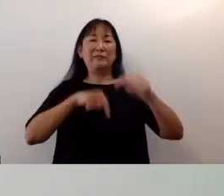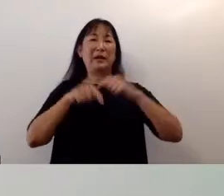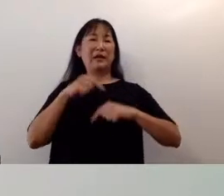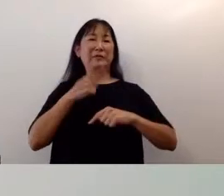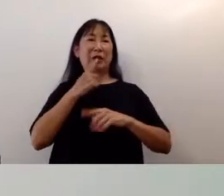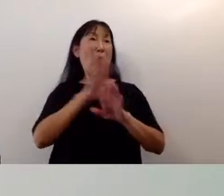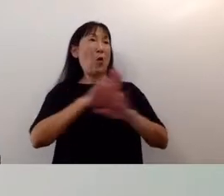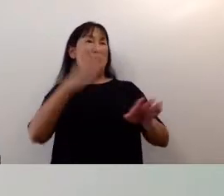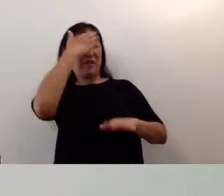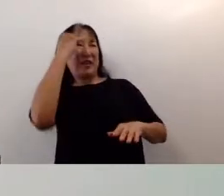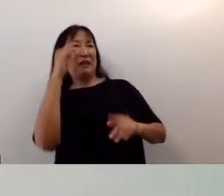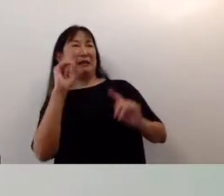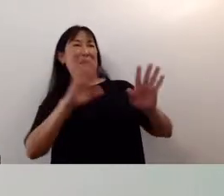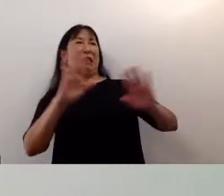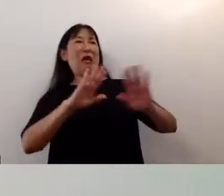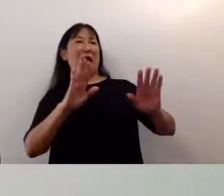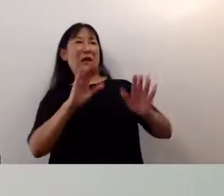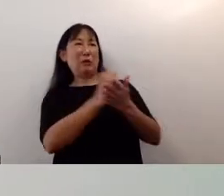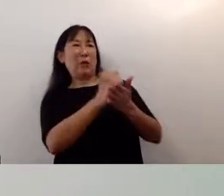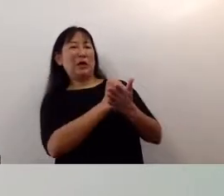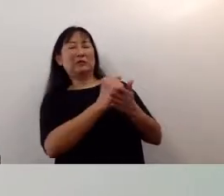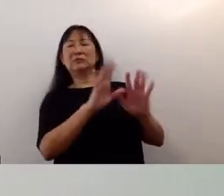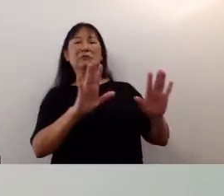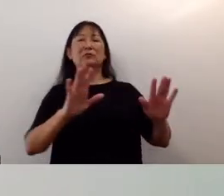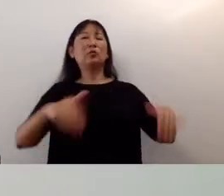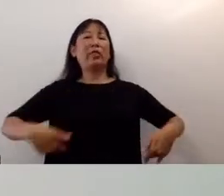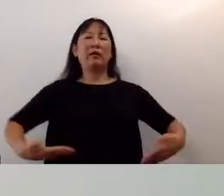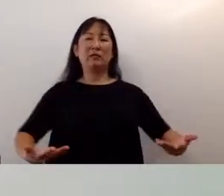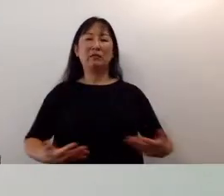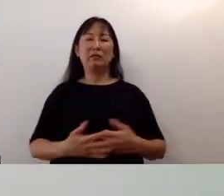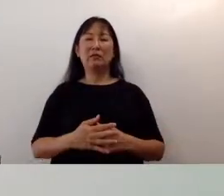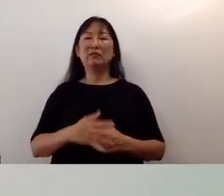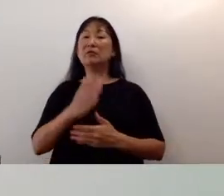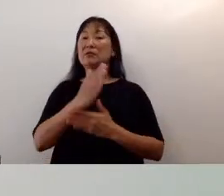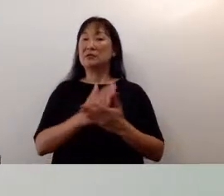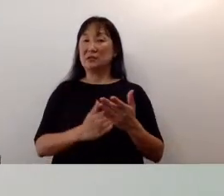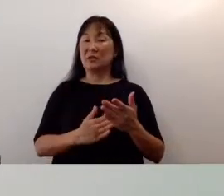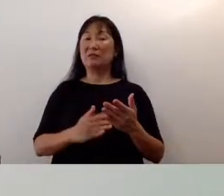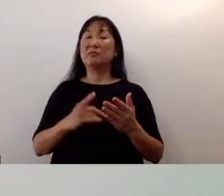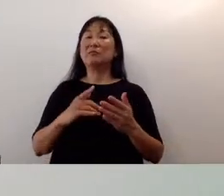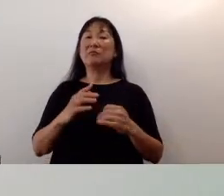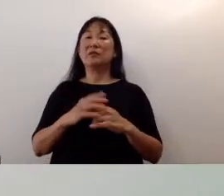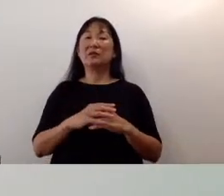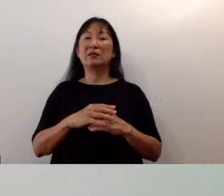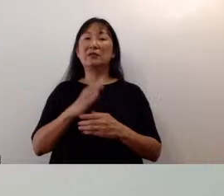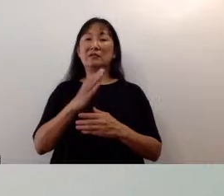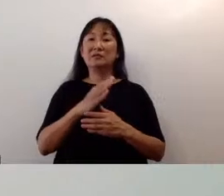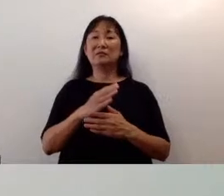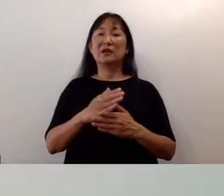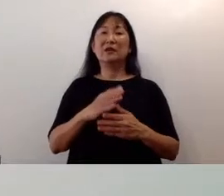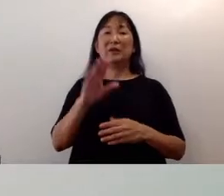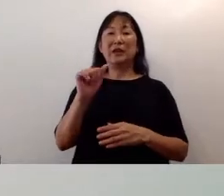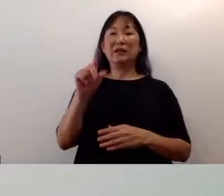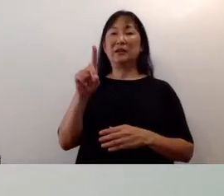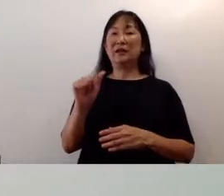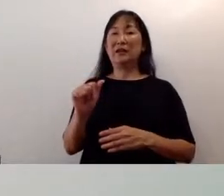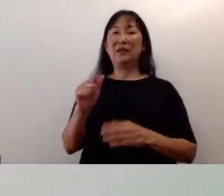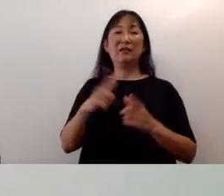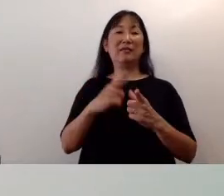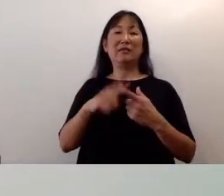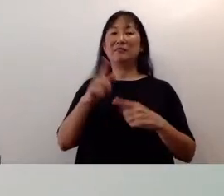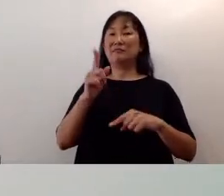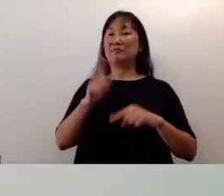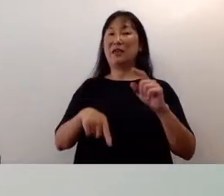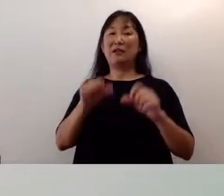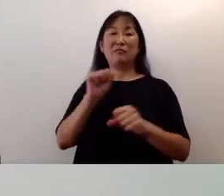date. And so in some very extreme cases, we have seen employees that have essentially been ADA'd out of a job. They